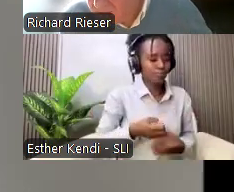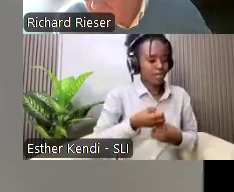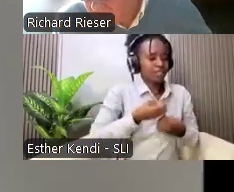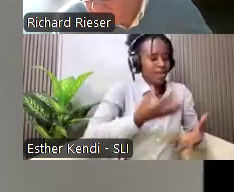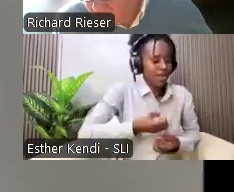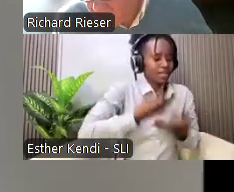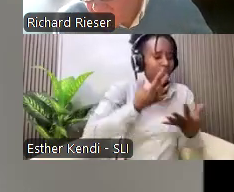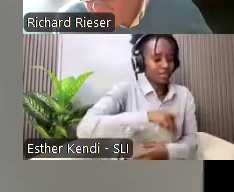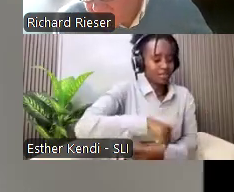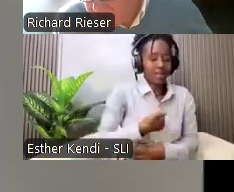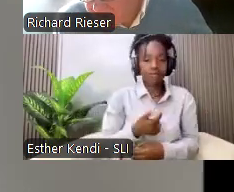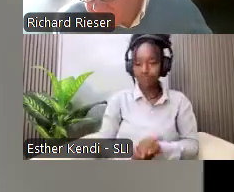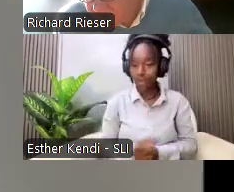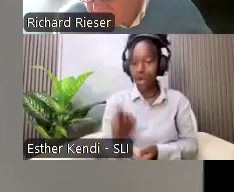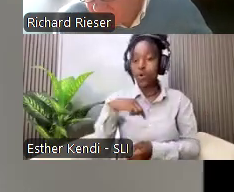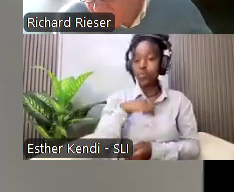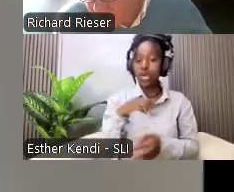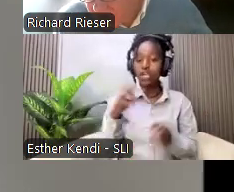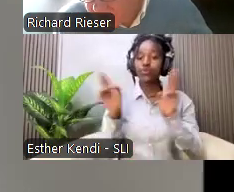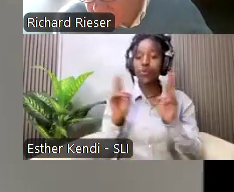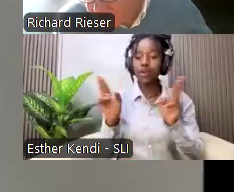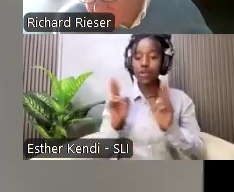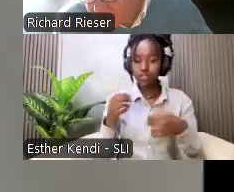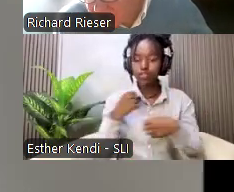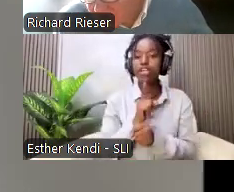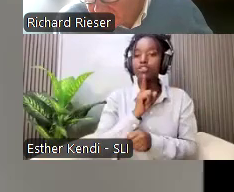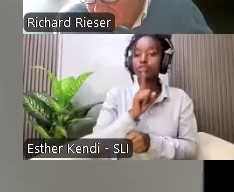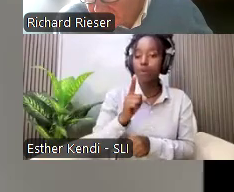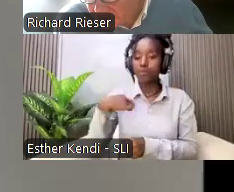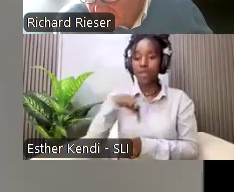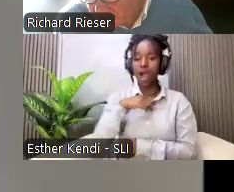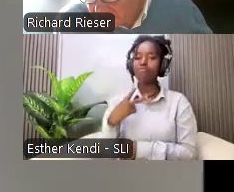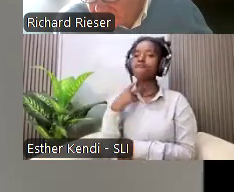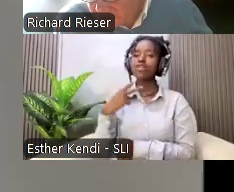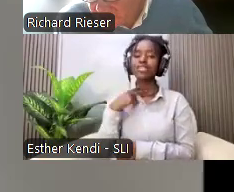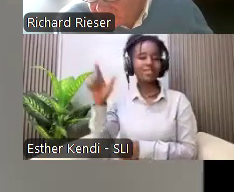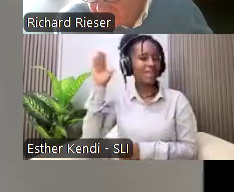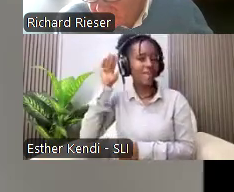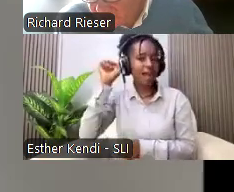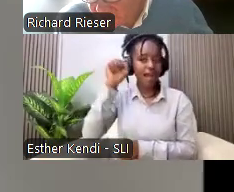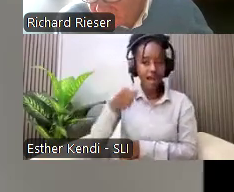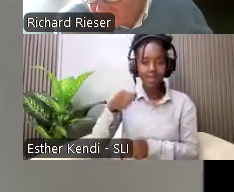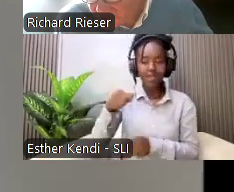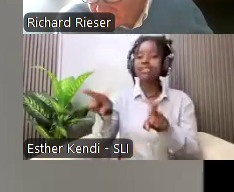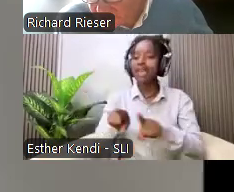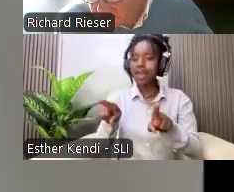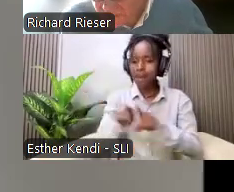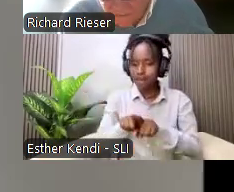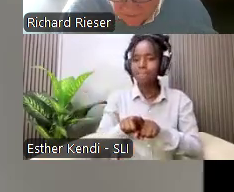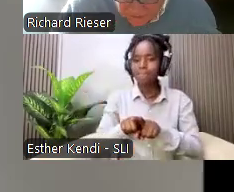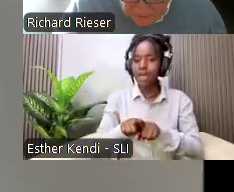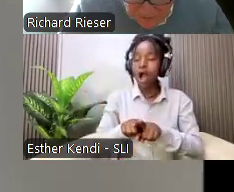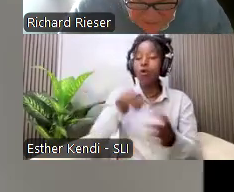We are committed to making sure that those voices are not only heard, but are central in shaping our work.